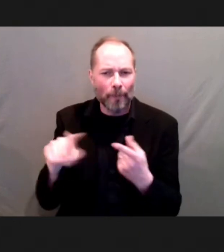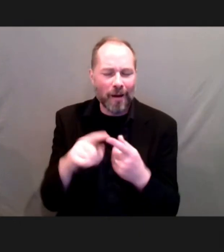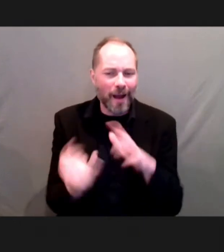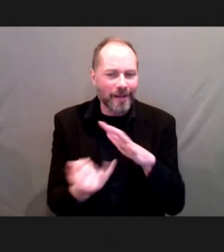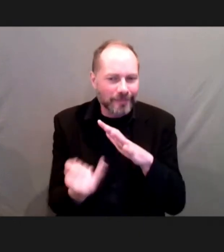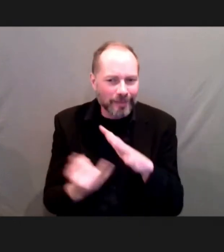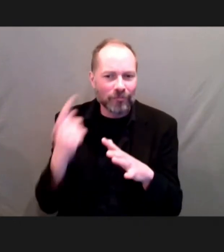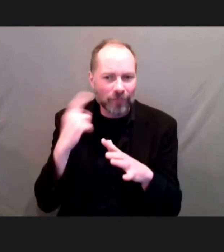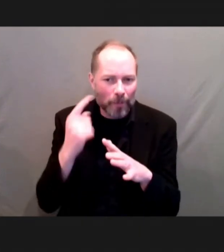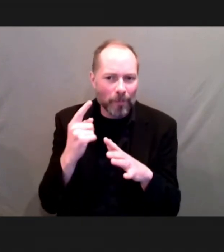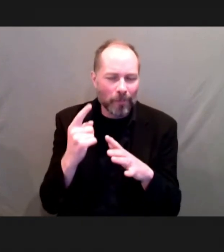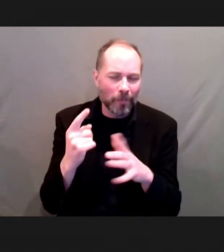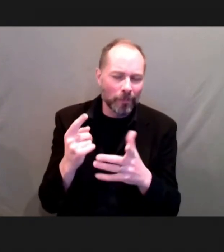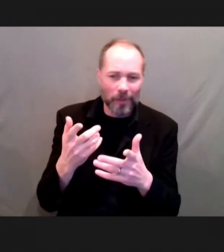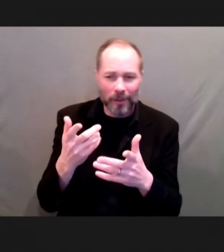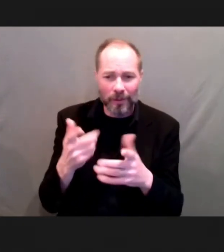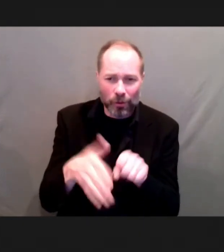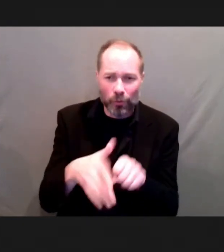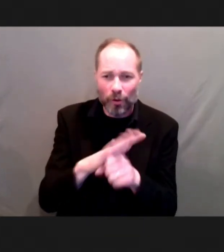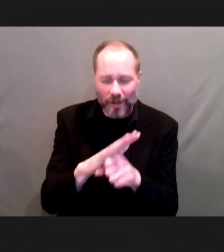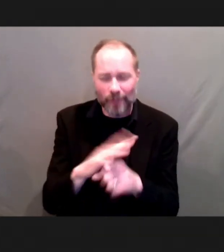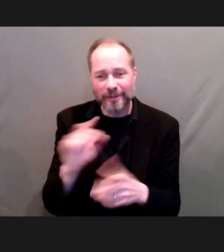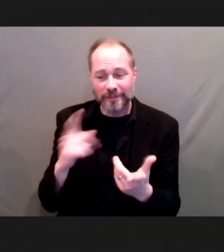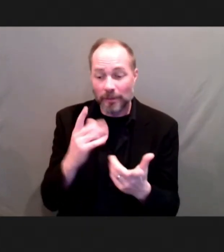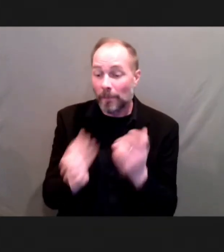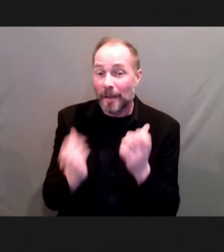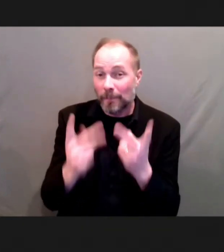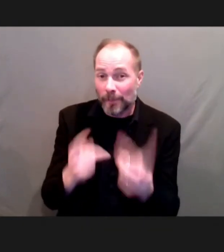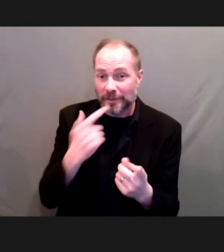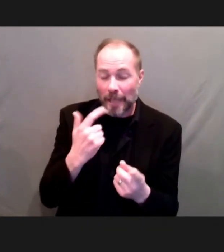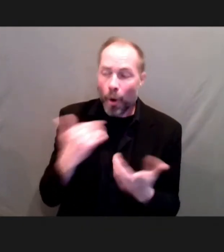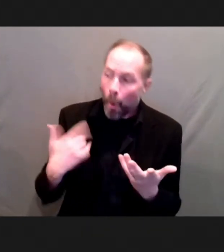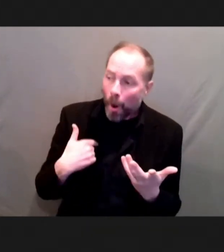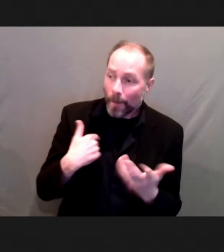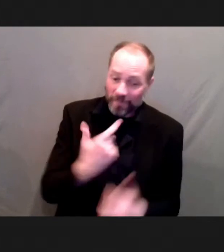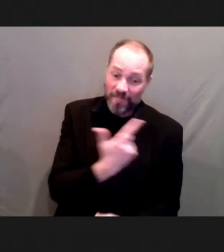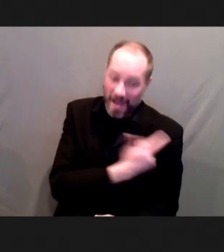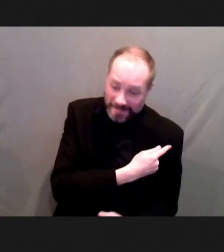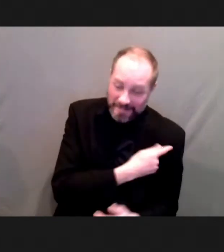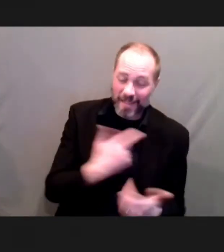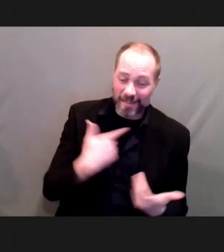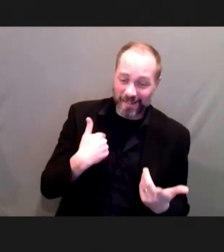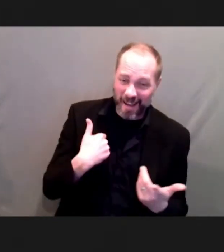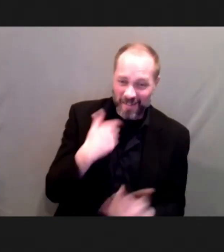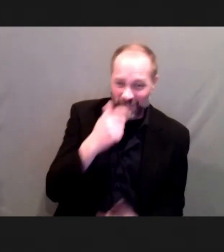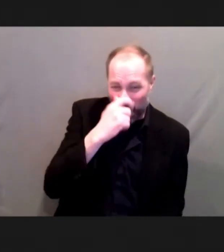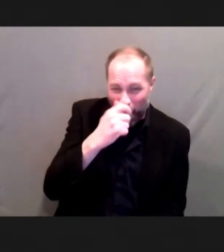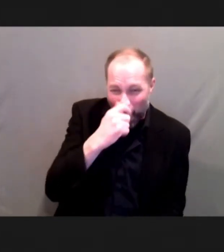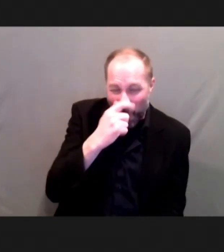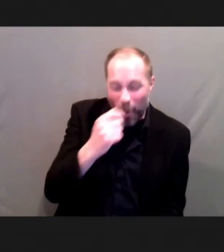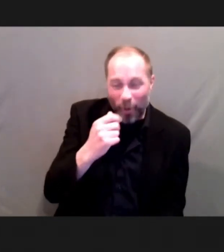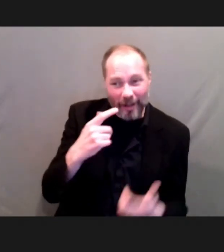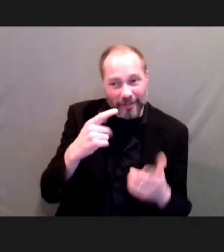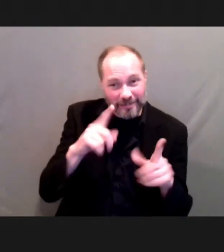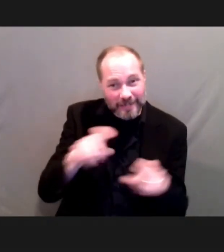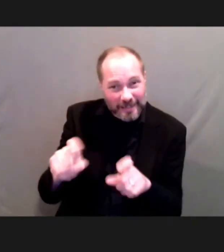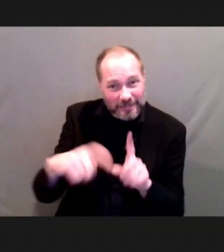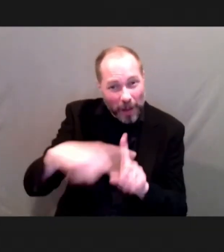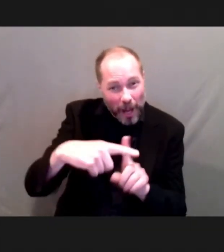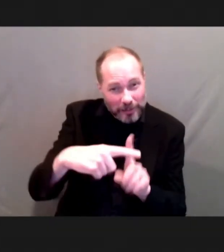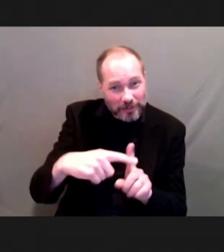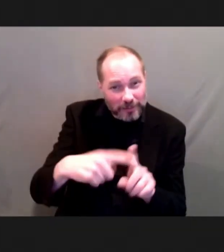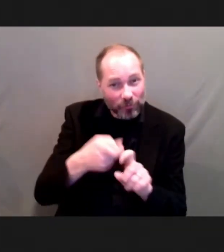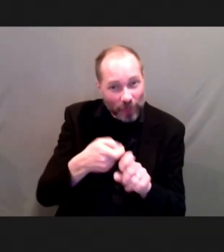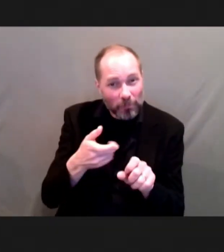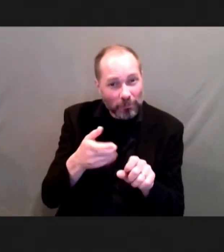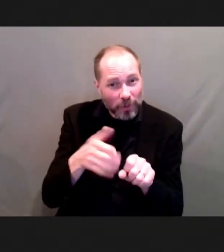you asking yourselves, I'm vaccinated, I have a mild cold, I tested positive for COVID, what do I do? So Dr.